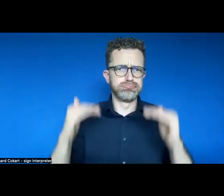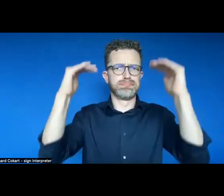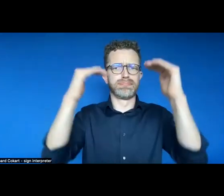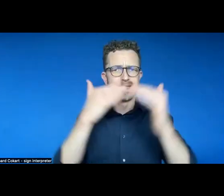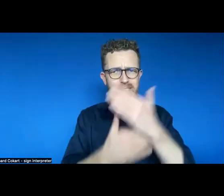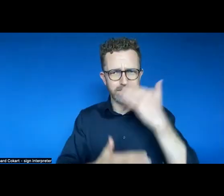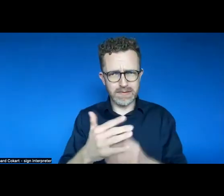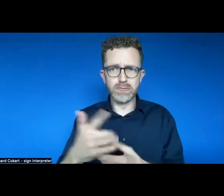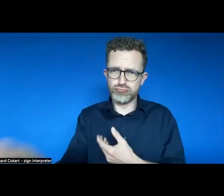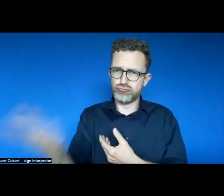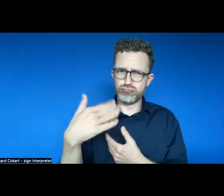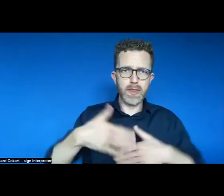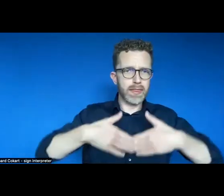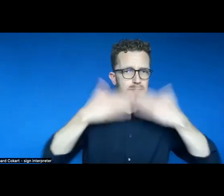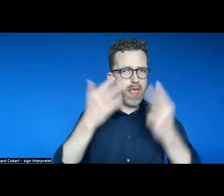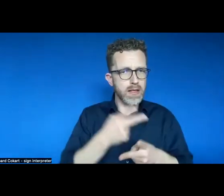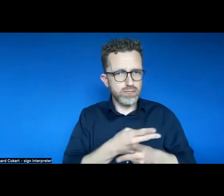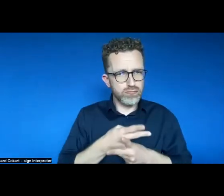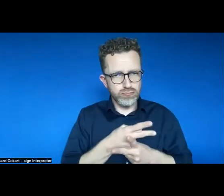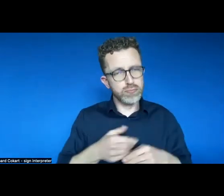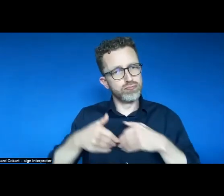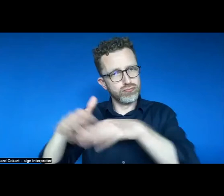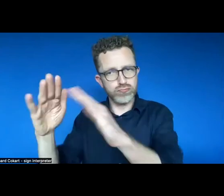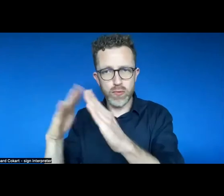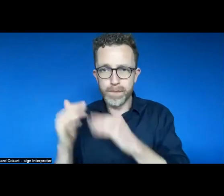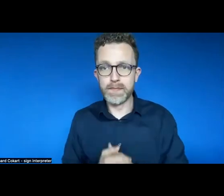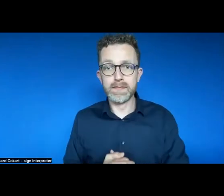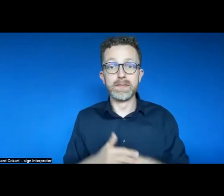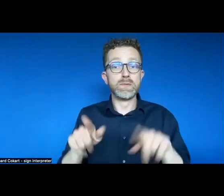or maybe we still have, a dream to